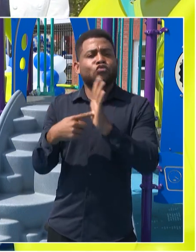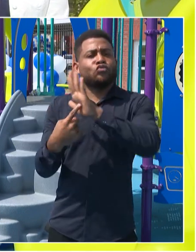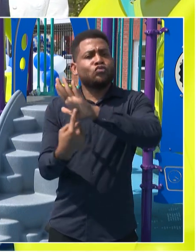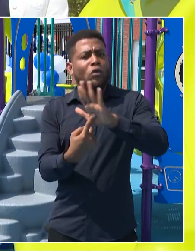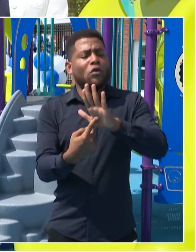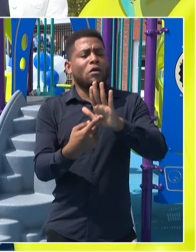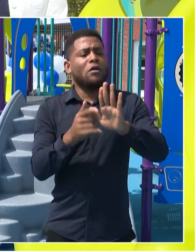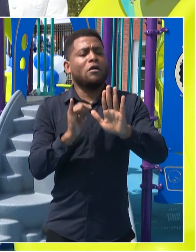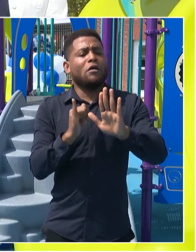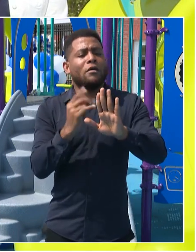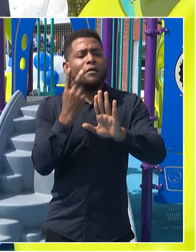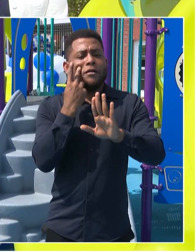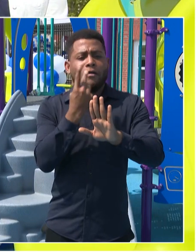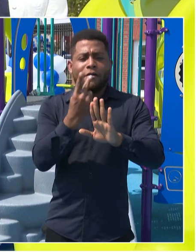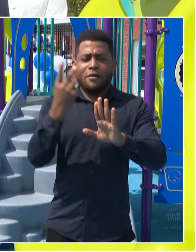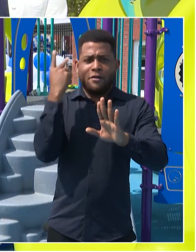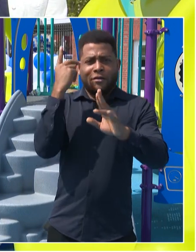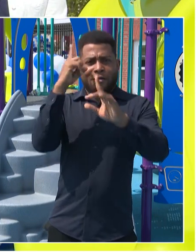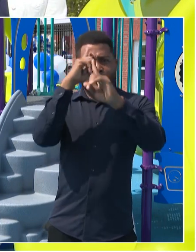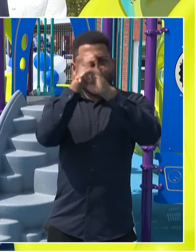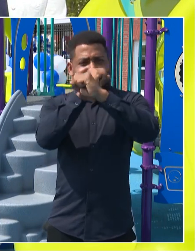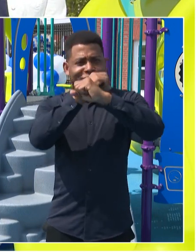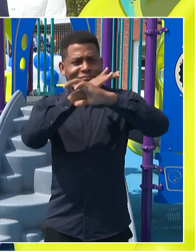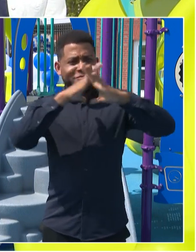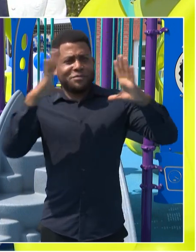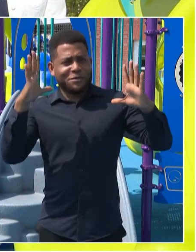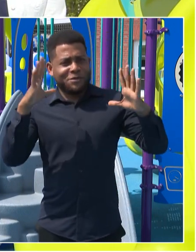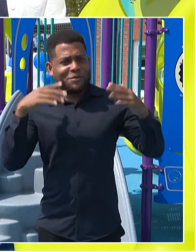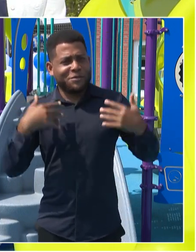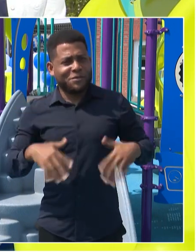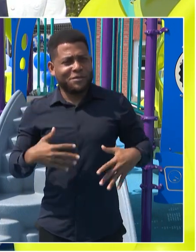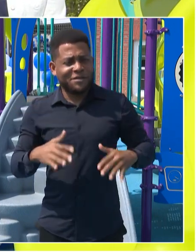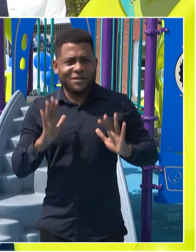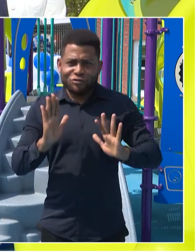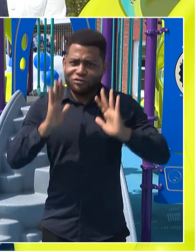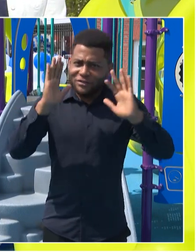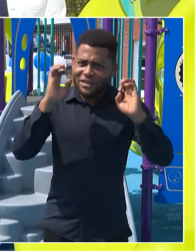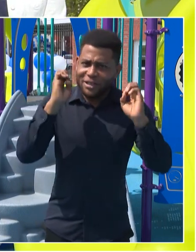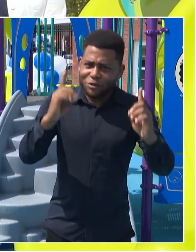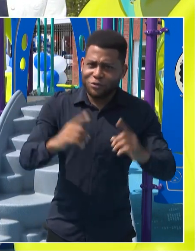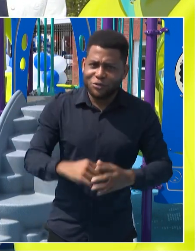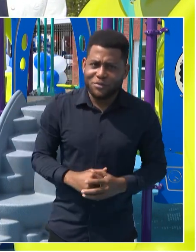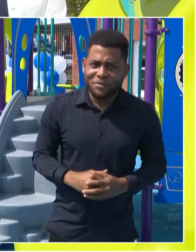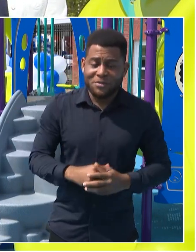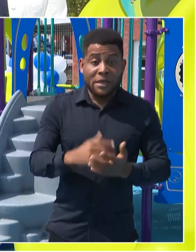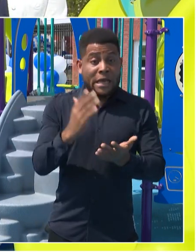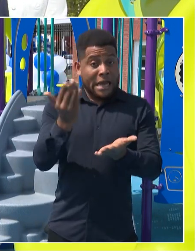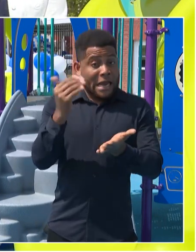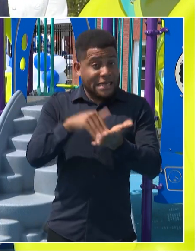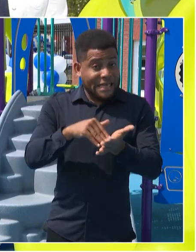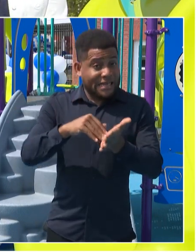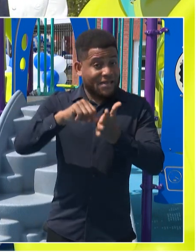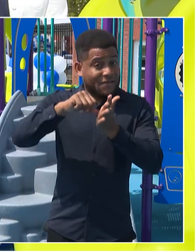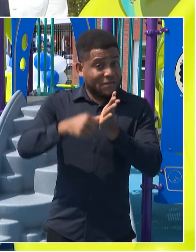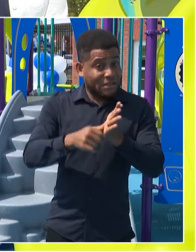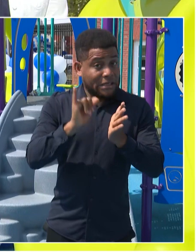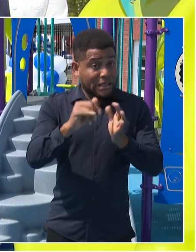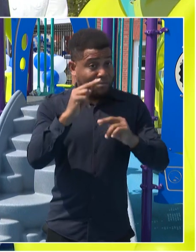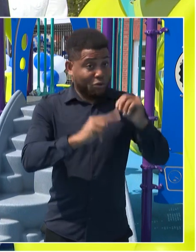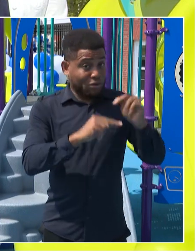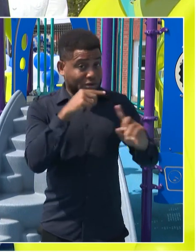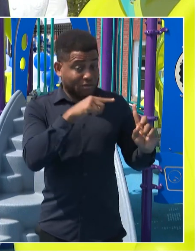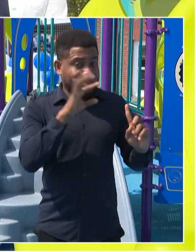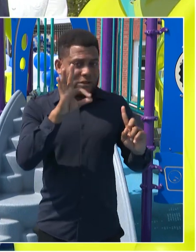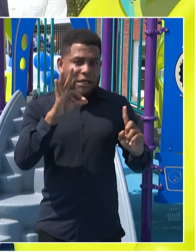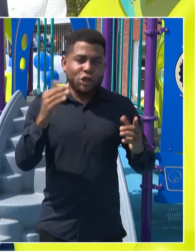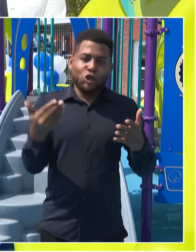space. Director Hunter mentioned a couple of things, but I just want to let you know it's 9 brand new classrooms, a playground for our 2 to